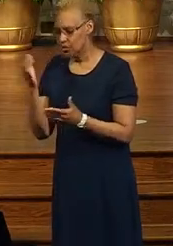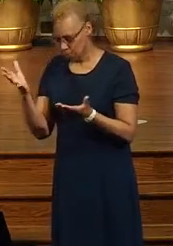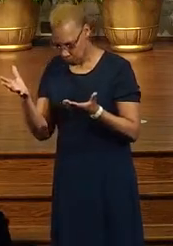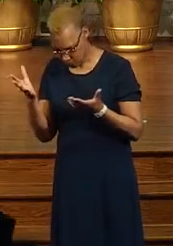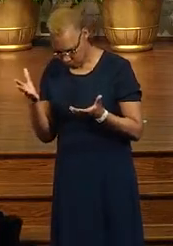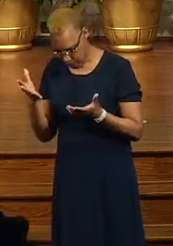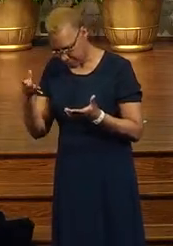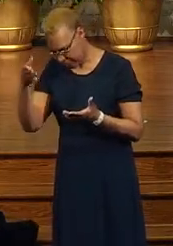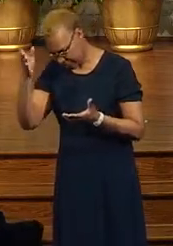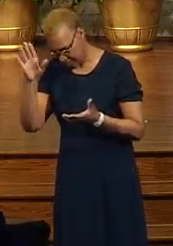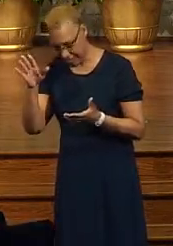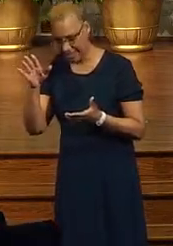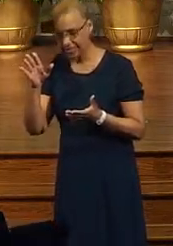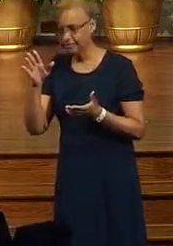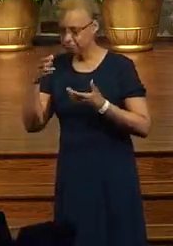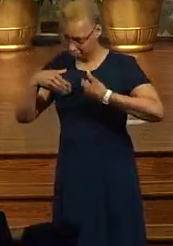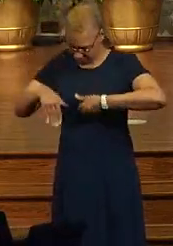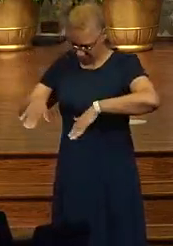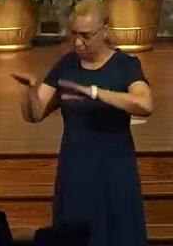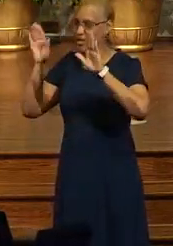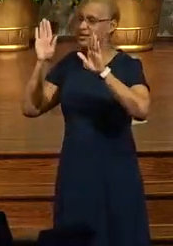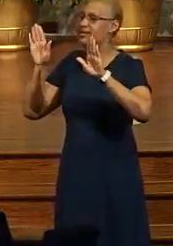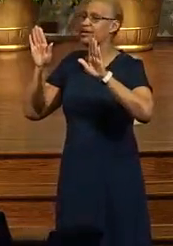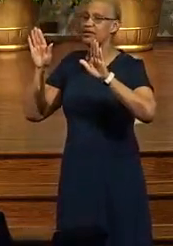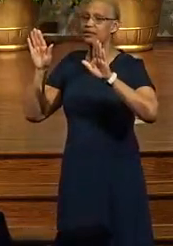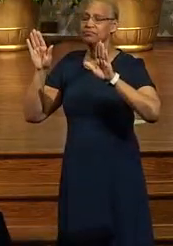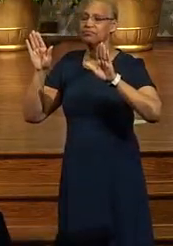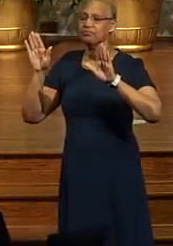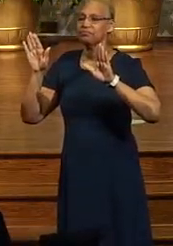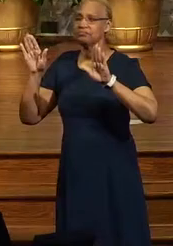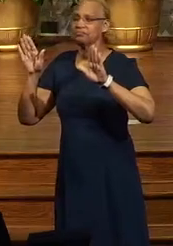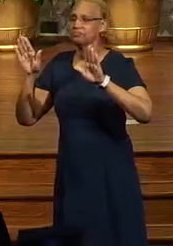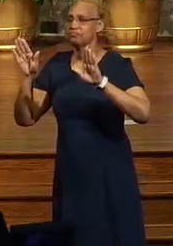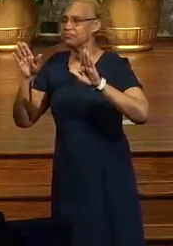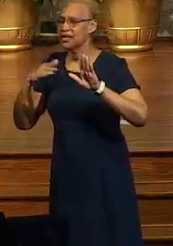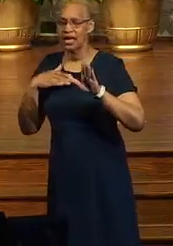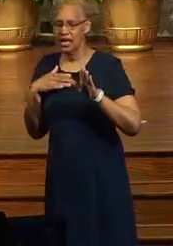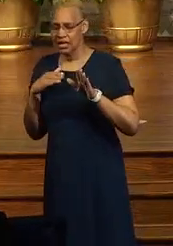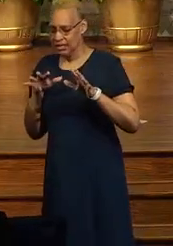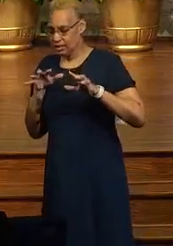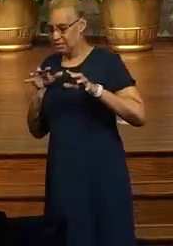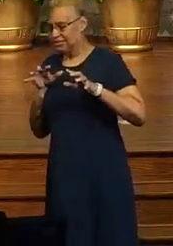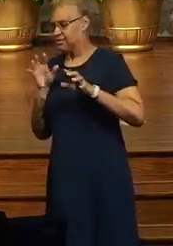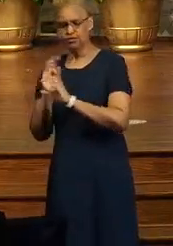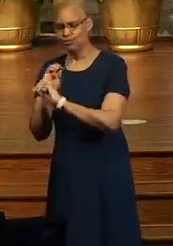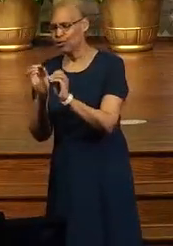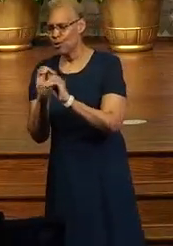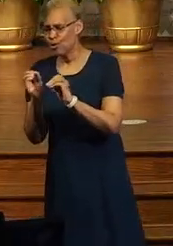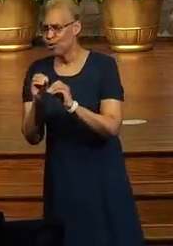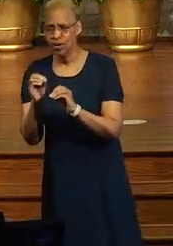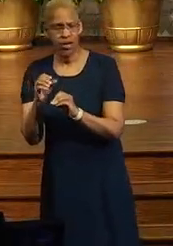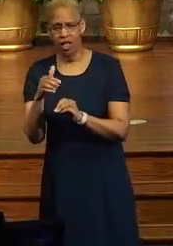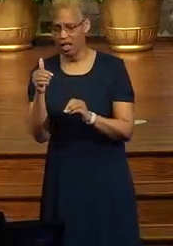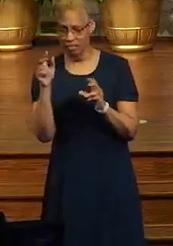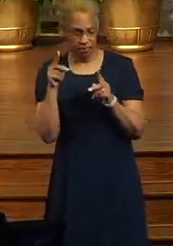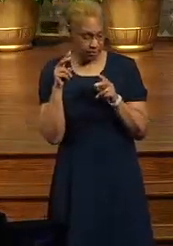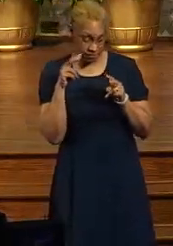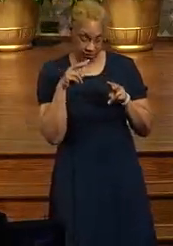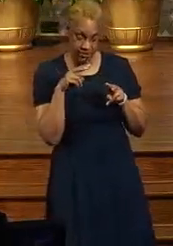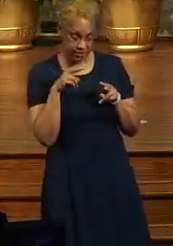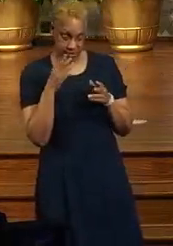Don't hesitate, because someone is watching you right now. Your move may determine someone else's